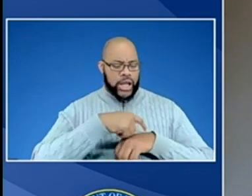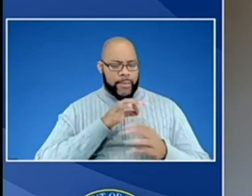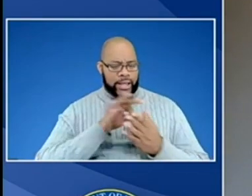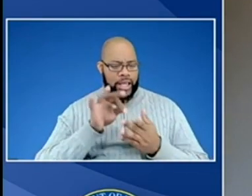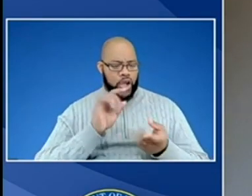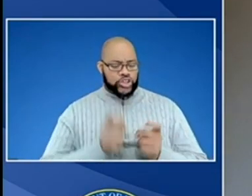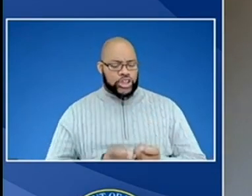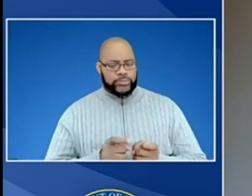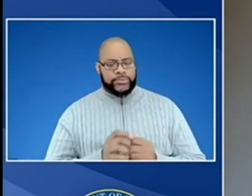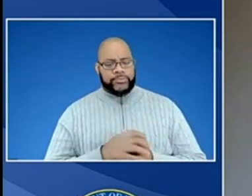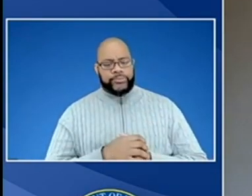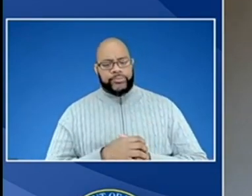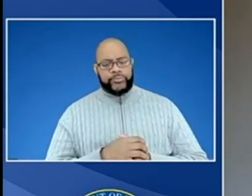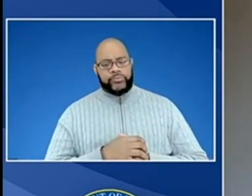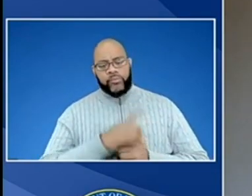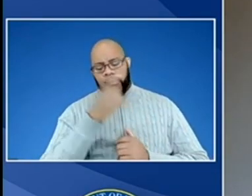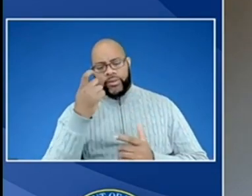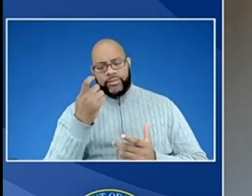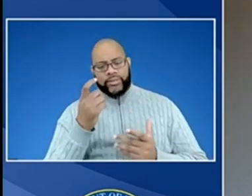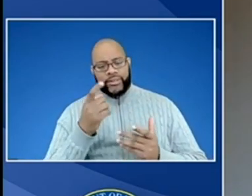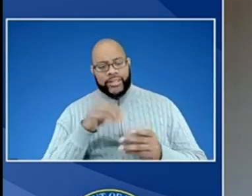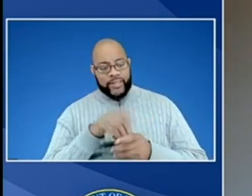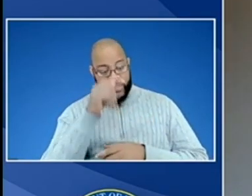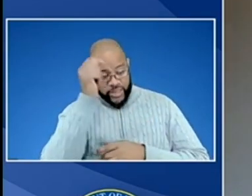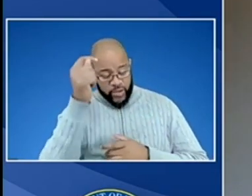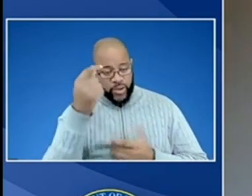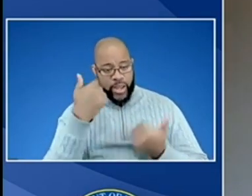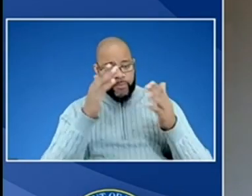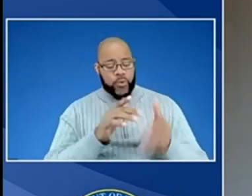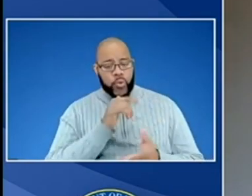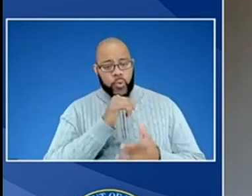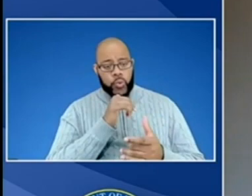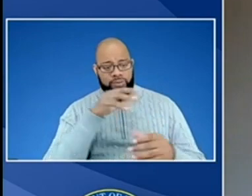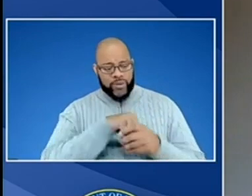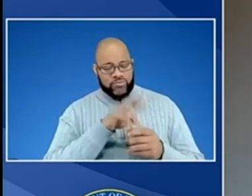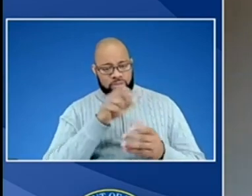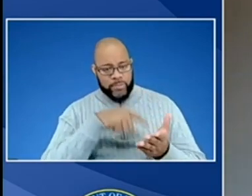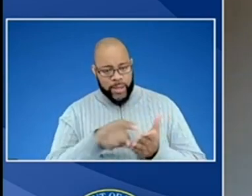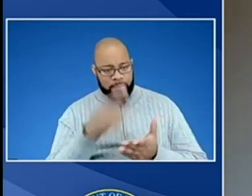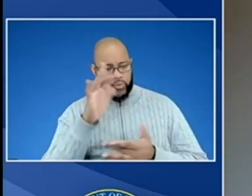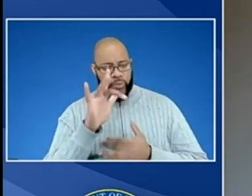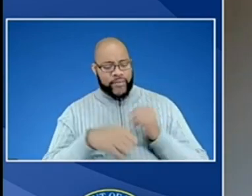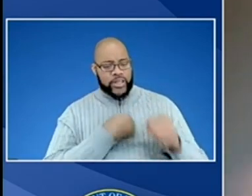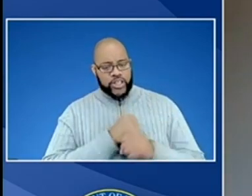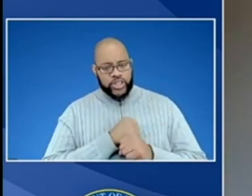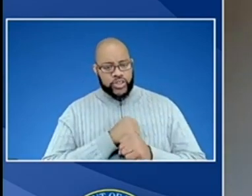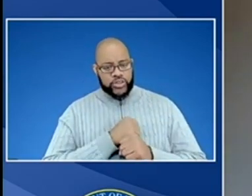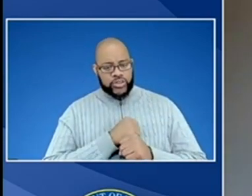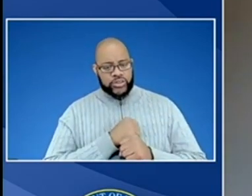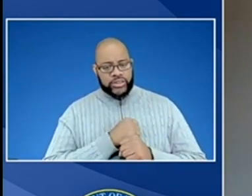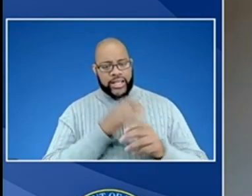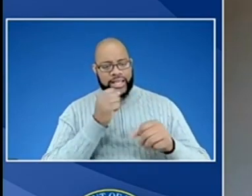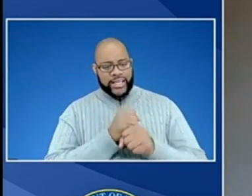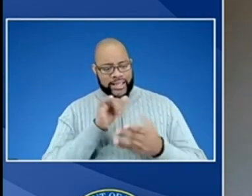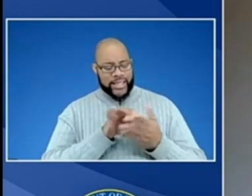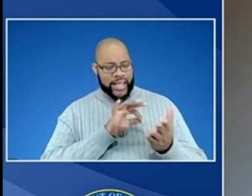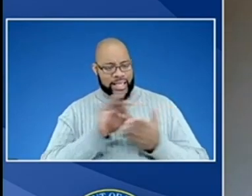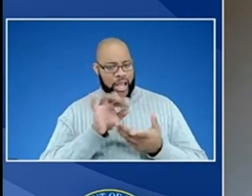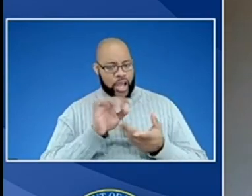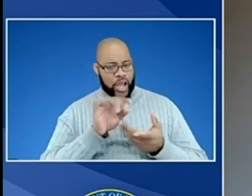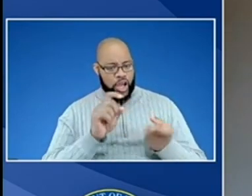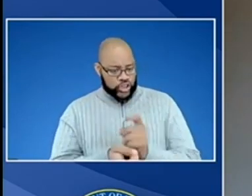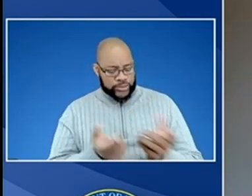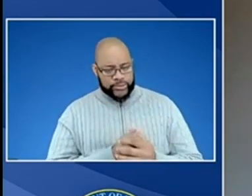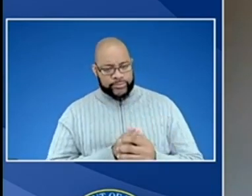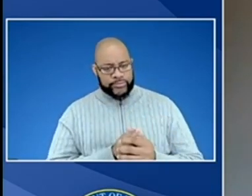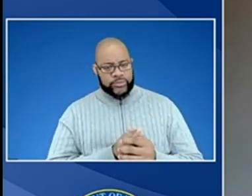adjustment, right? Because at least in theory, anybody who's been in repayment for 25 years is getting this account adjustment.